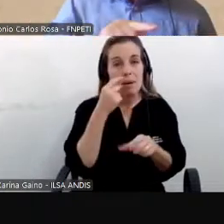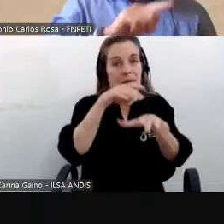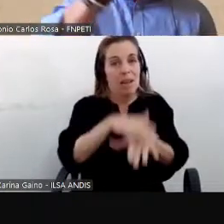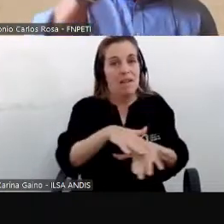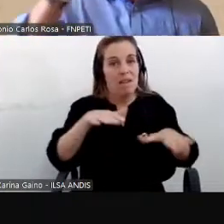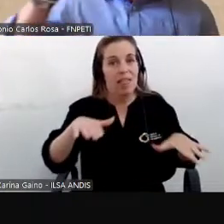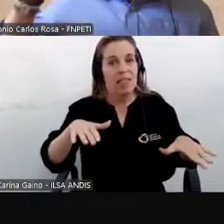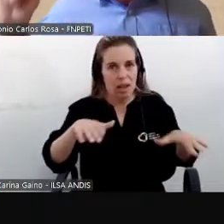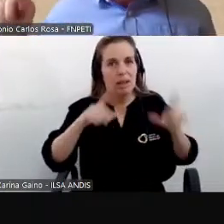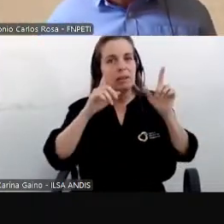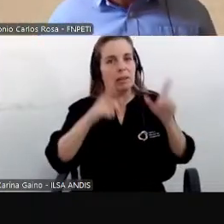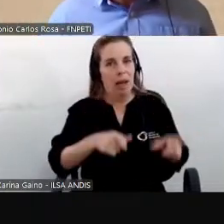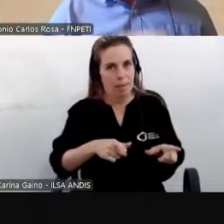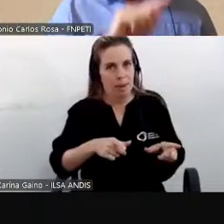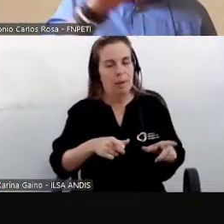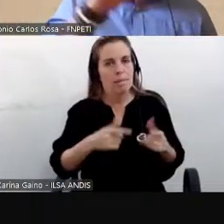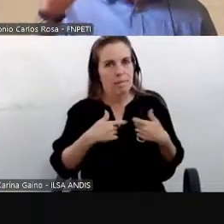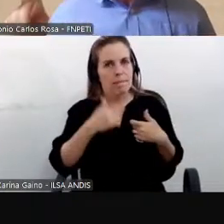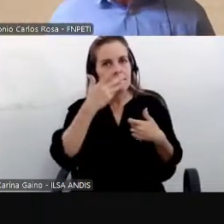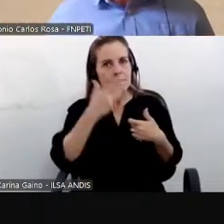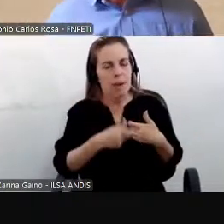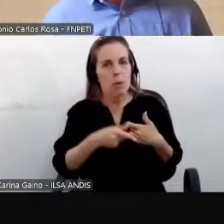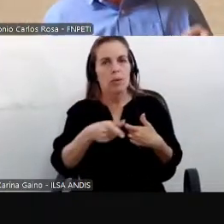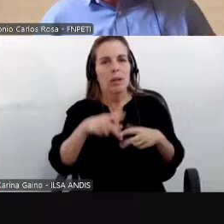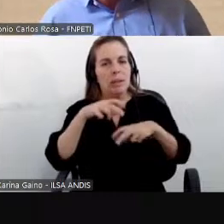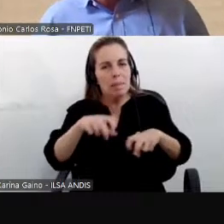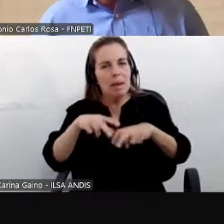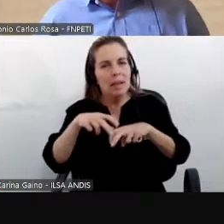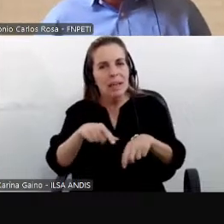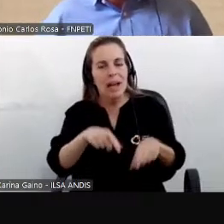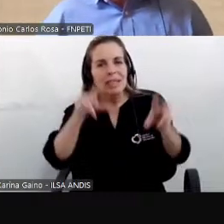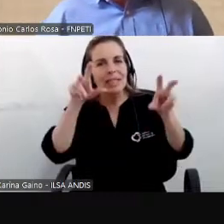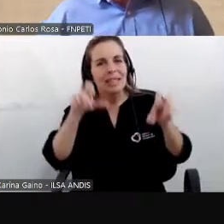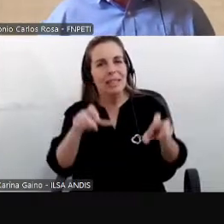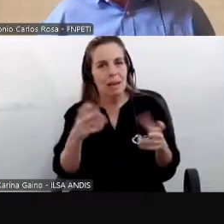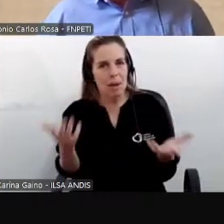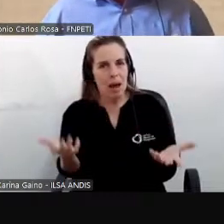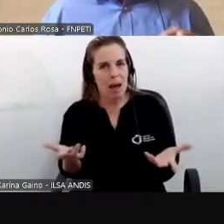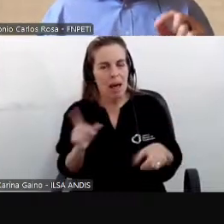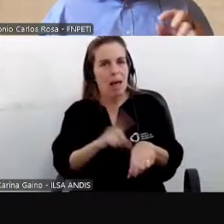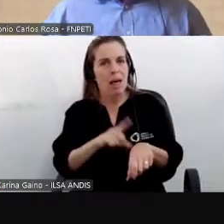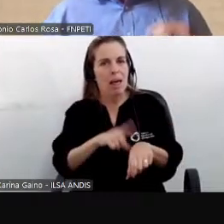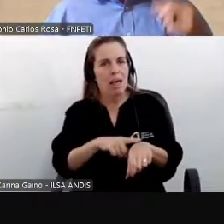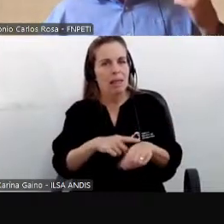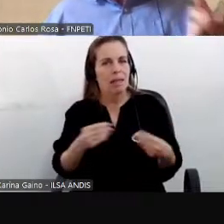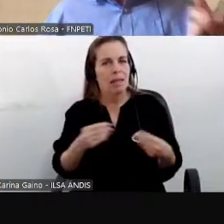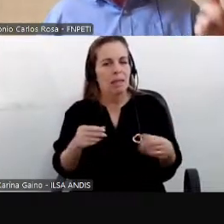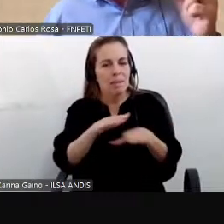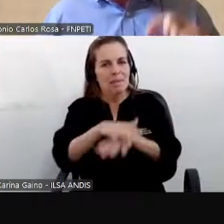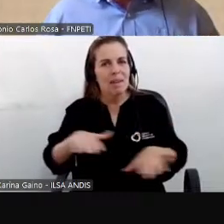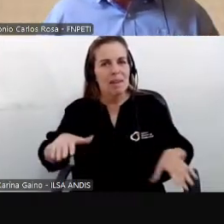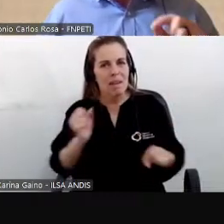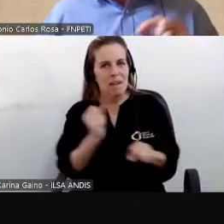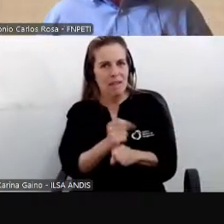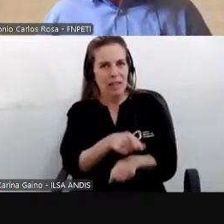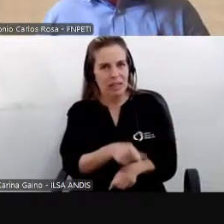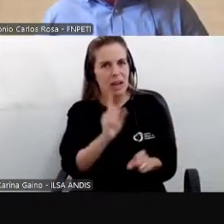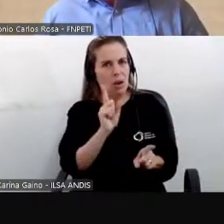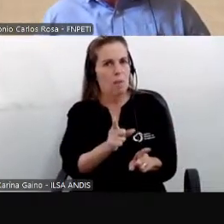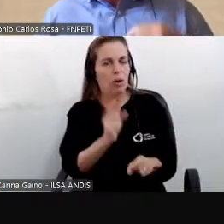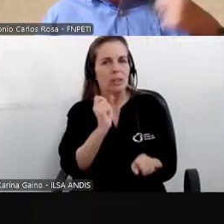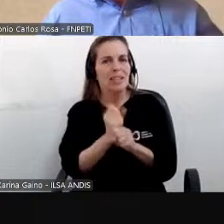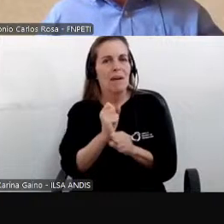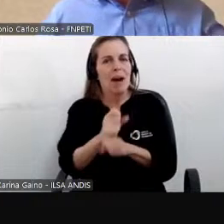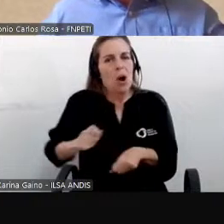And this is also connected to child labor. I like working with all these matter related